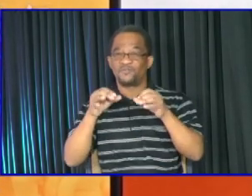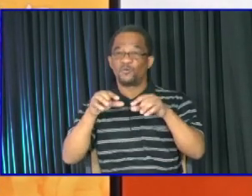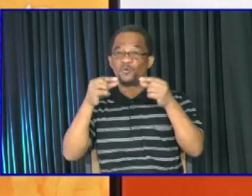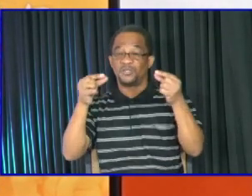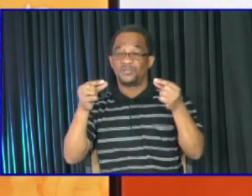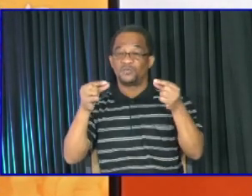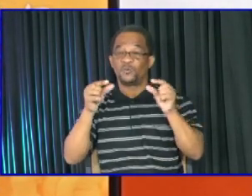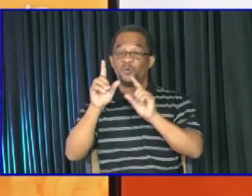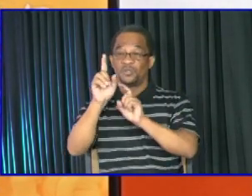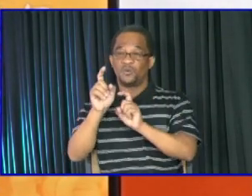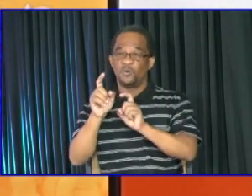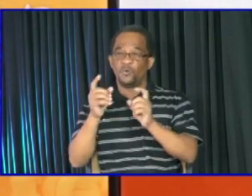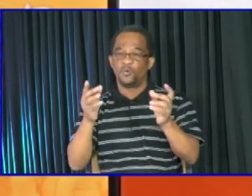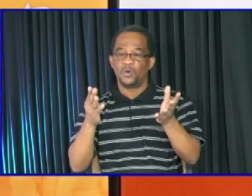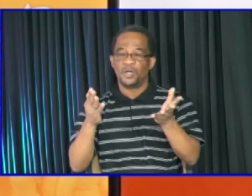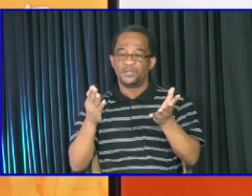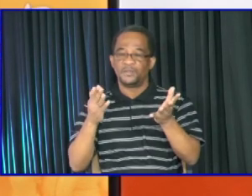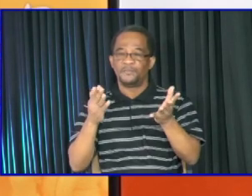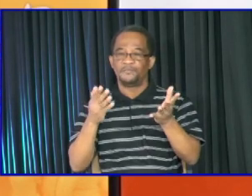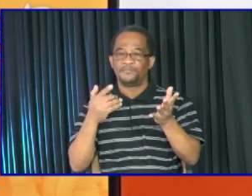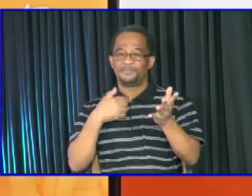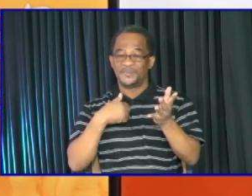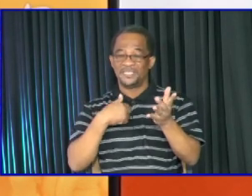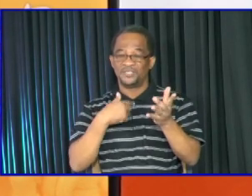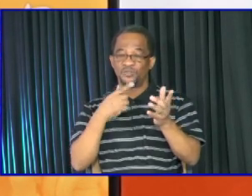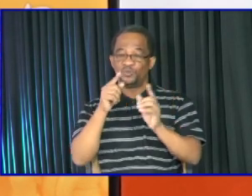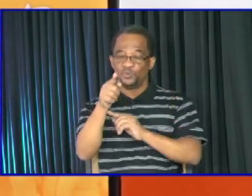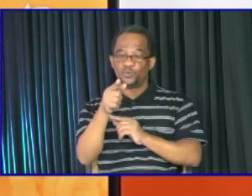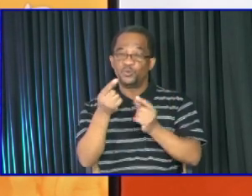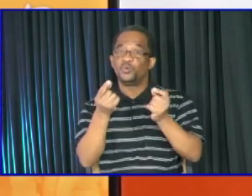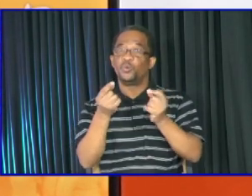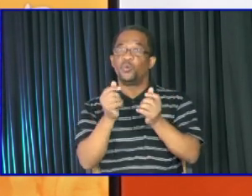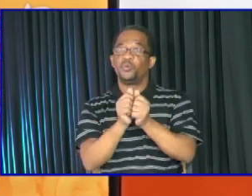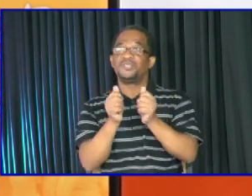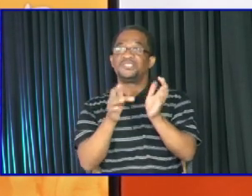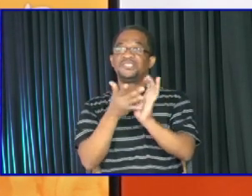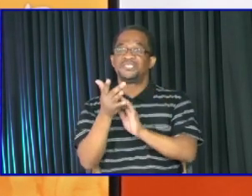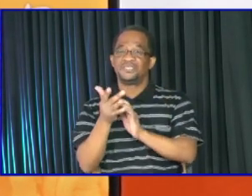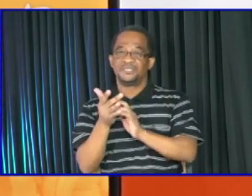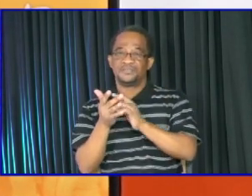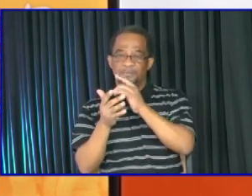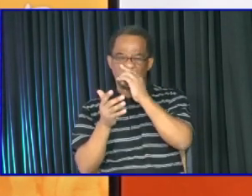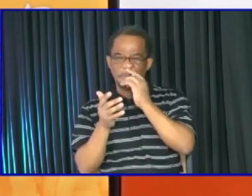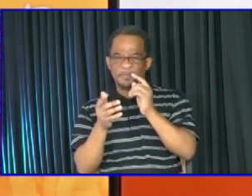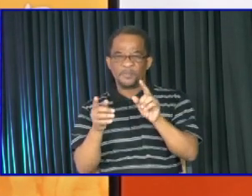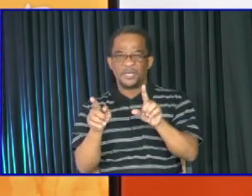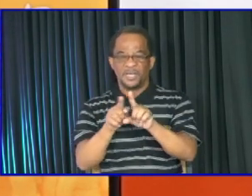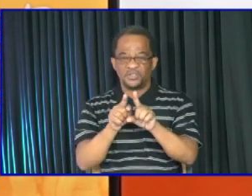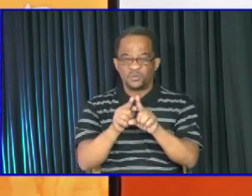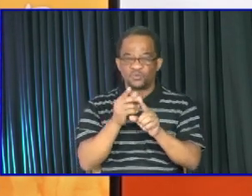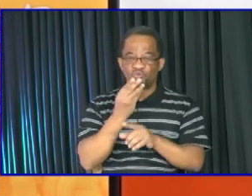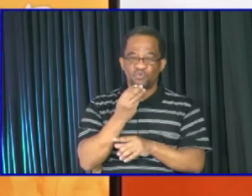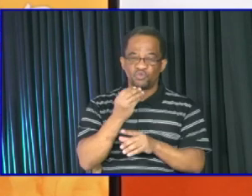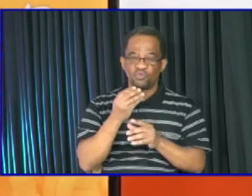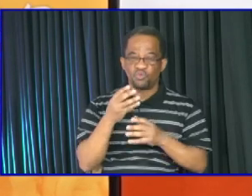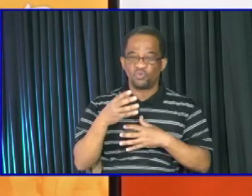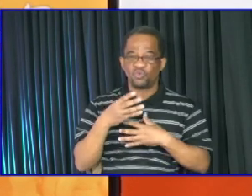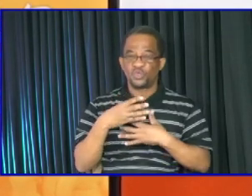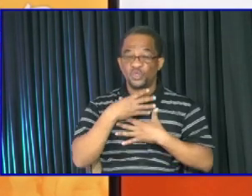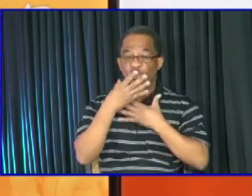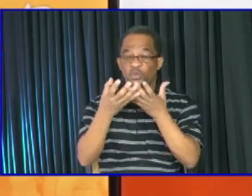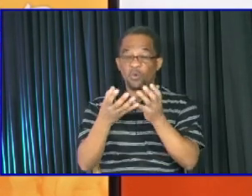with Jesus, which is called Christ? For as much as the mob yelled, "Crucify him, crucify